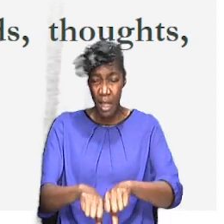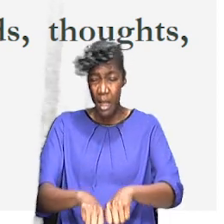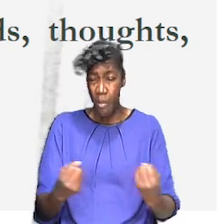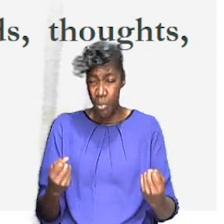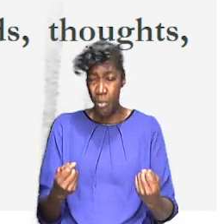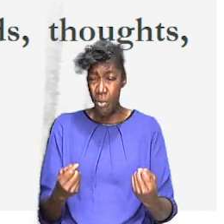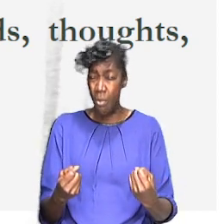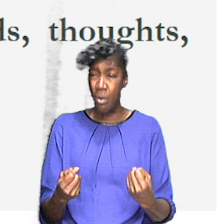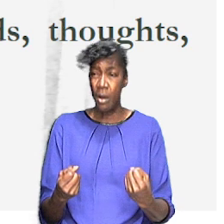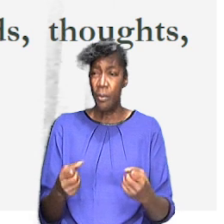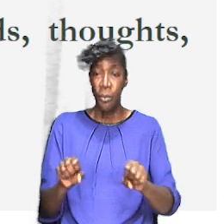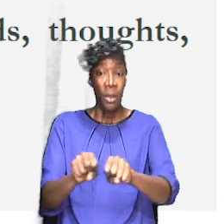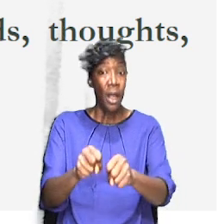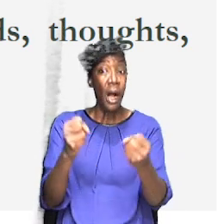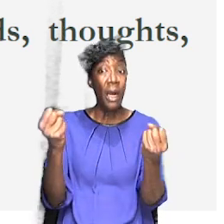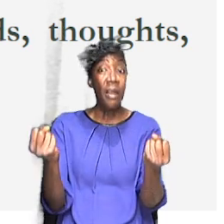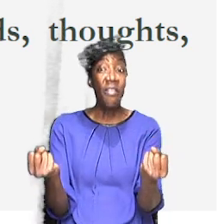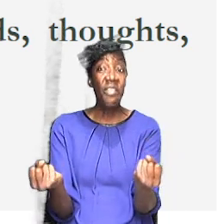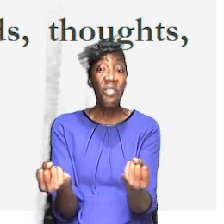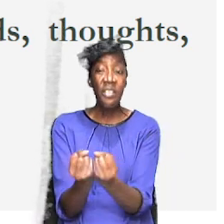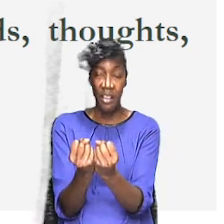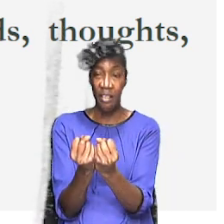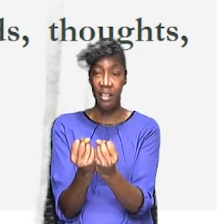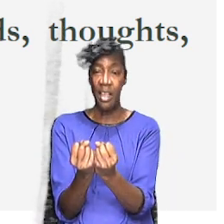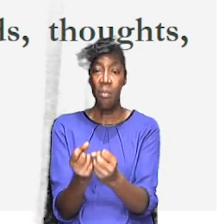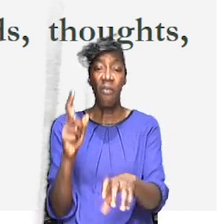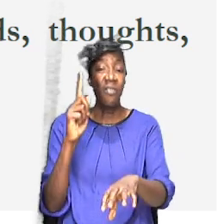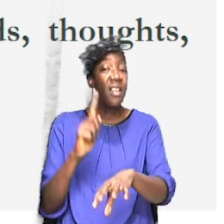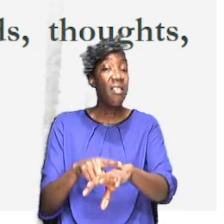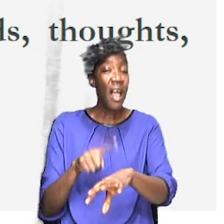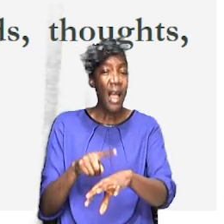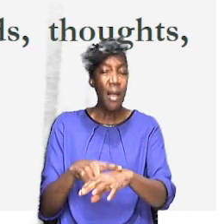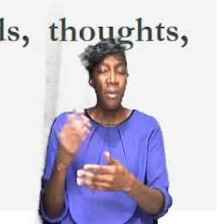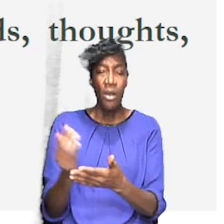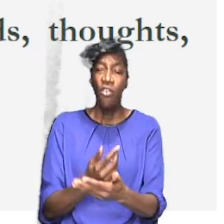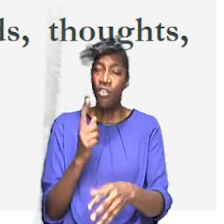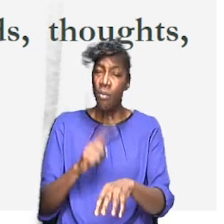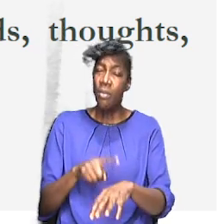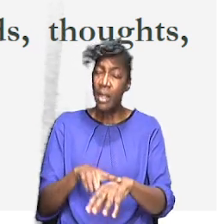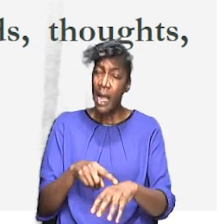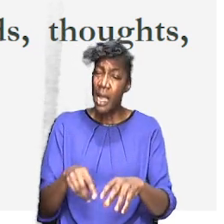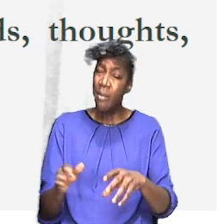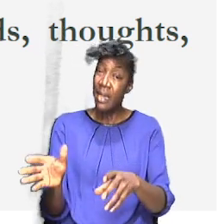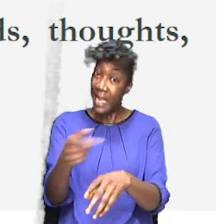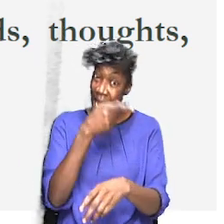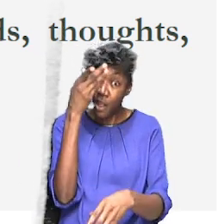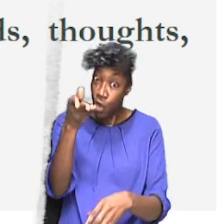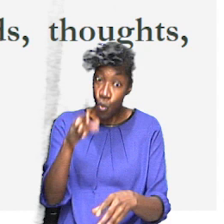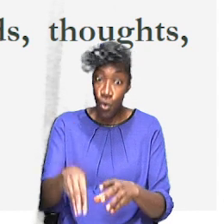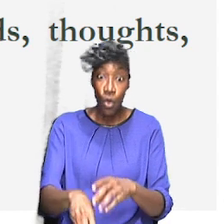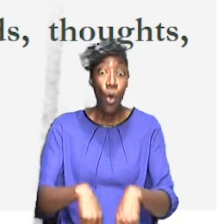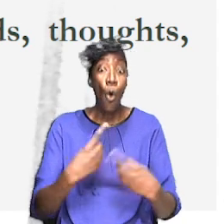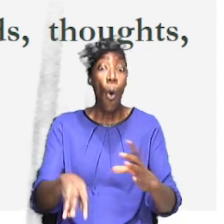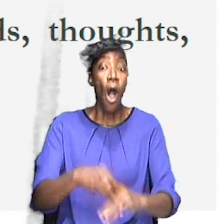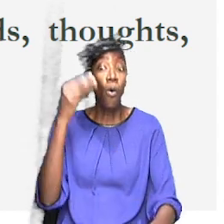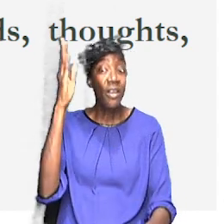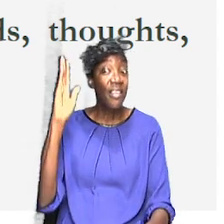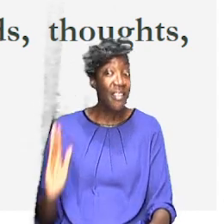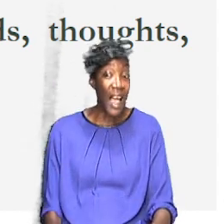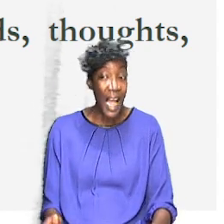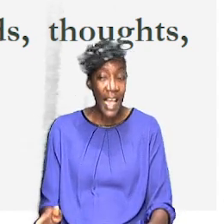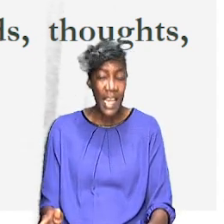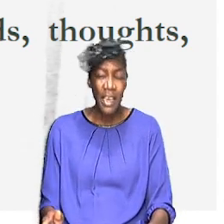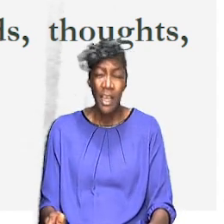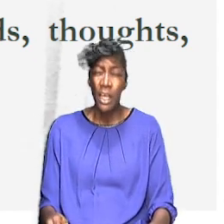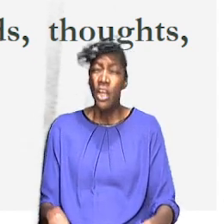all the customs of the time. And sometimes it can take us to go outside of the custom. Amen. To get into the